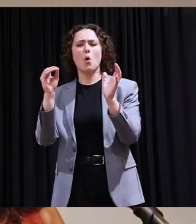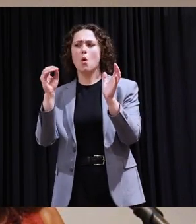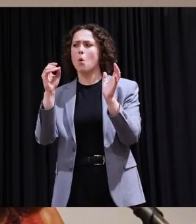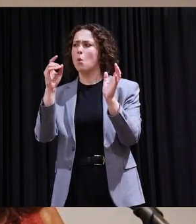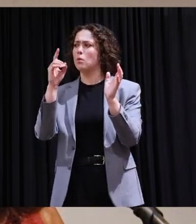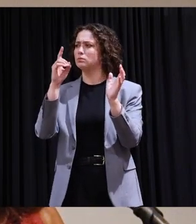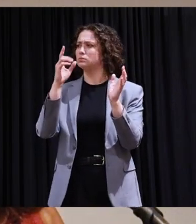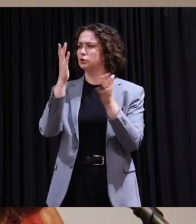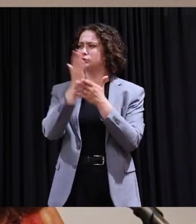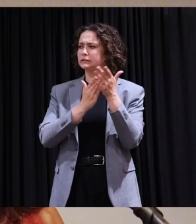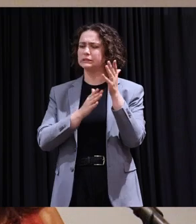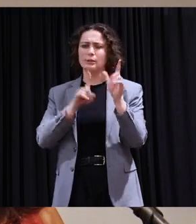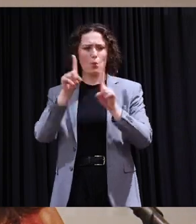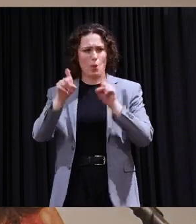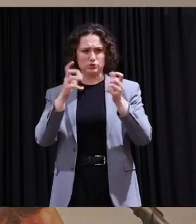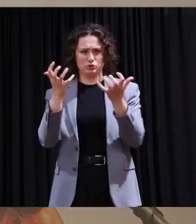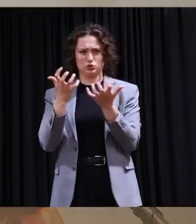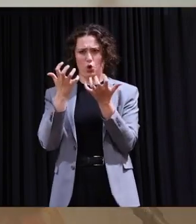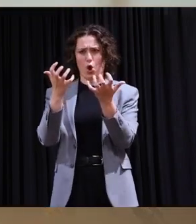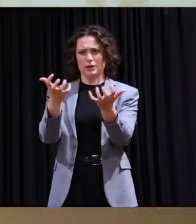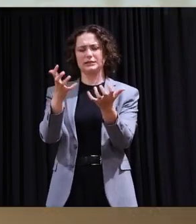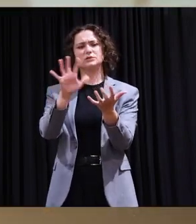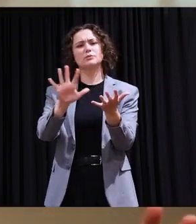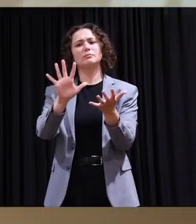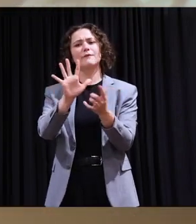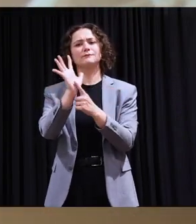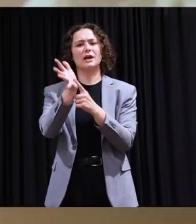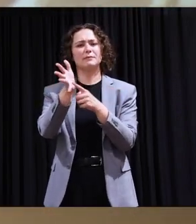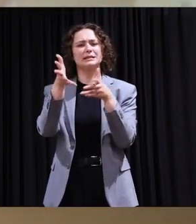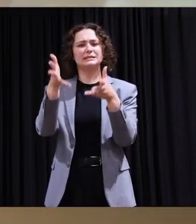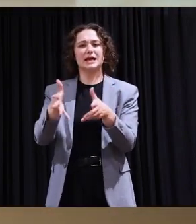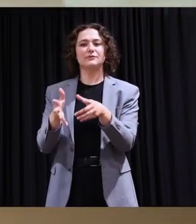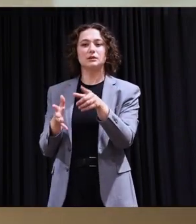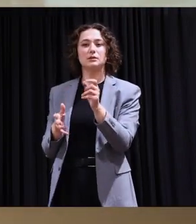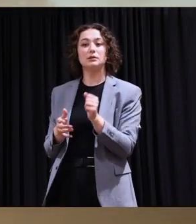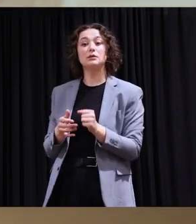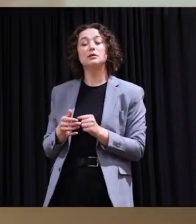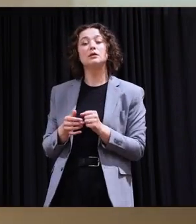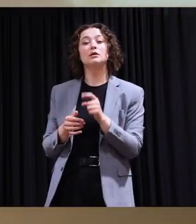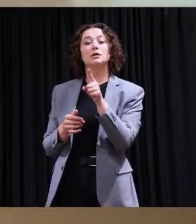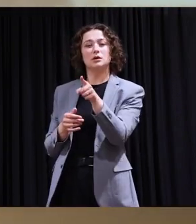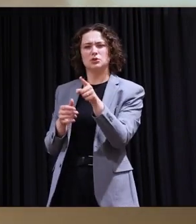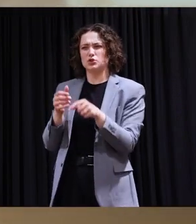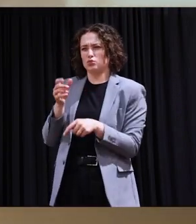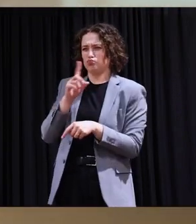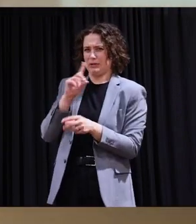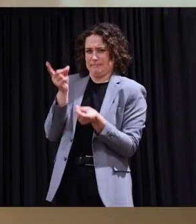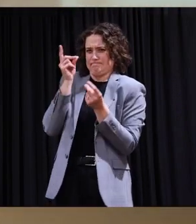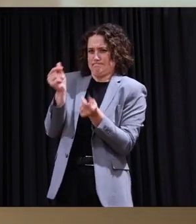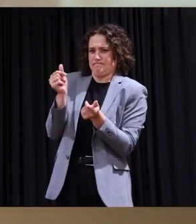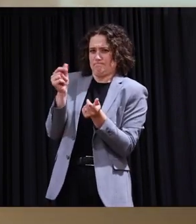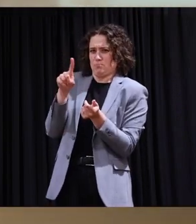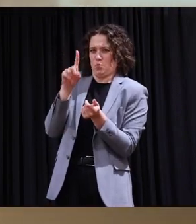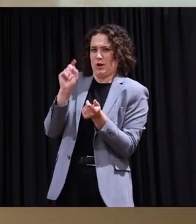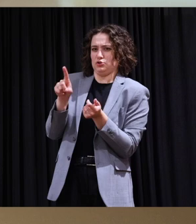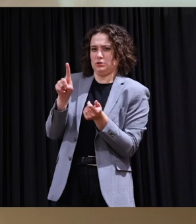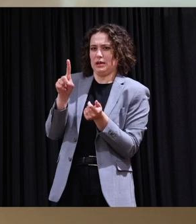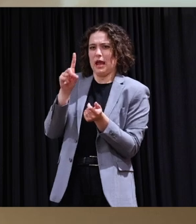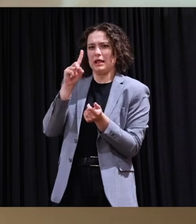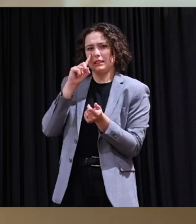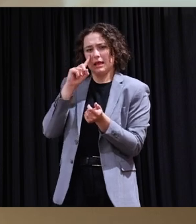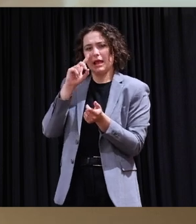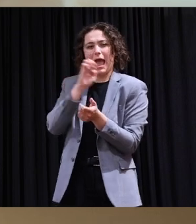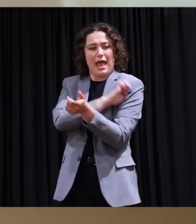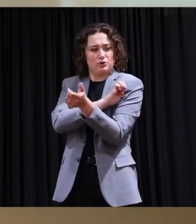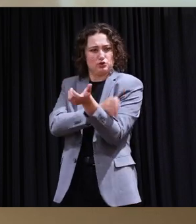questions in the audience. I think that's a great idea. We have about 5 minutes. Just a very fast question. So I think energy affordability payment